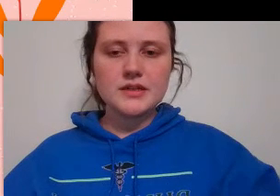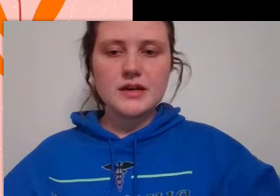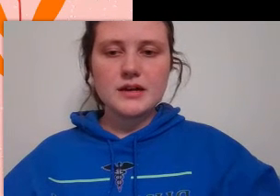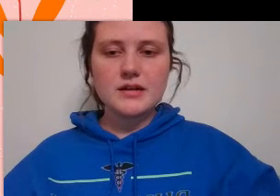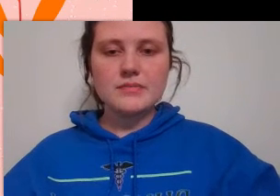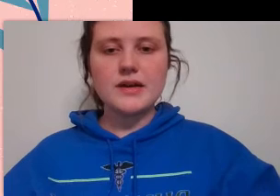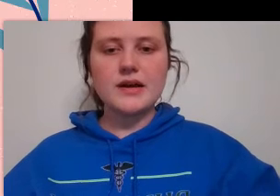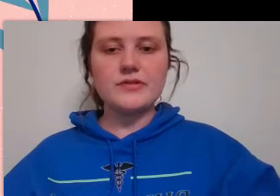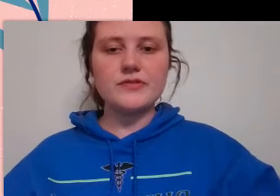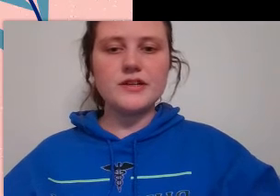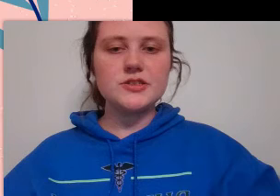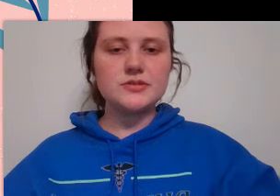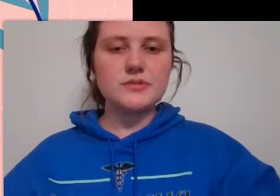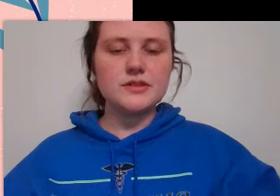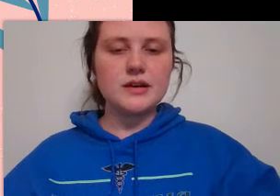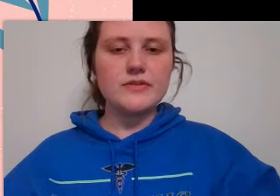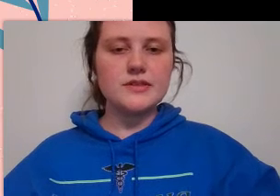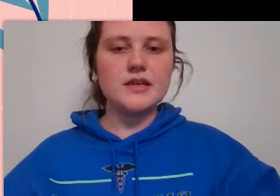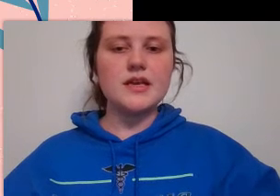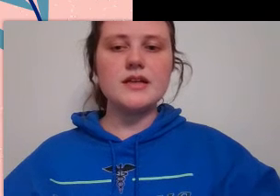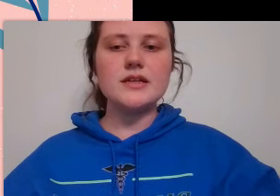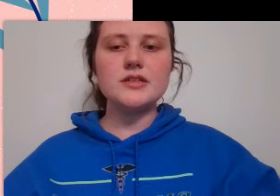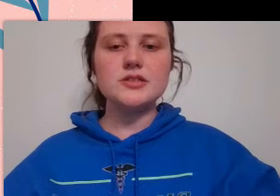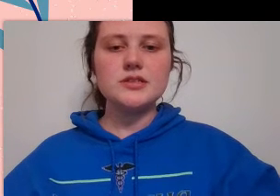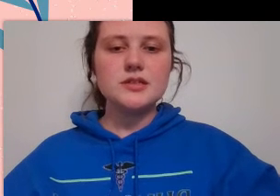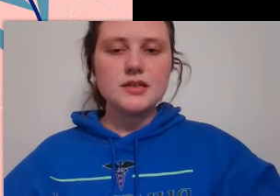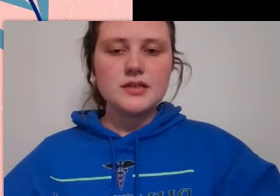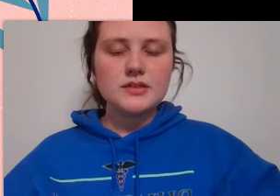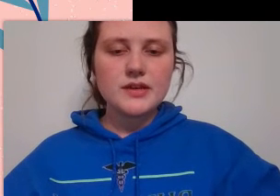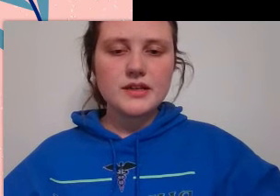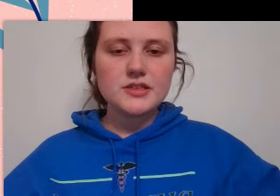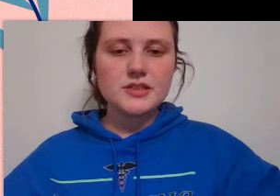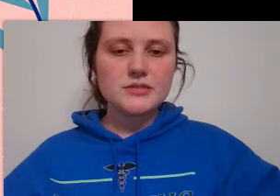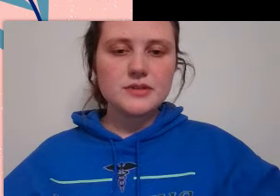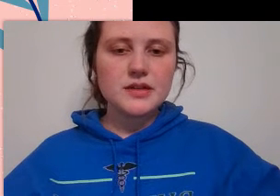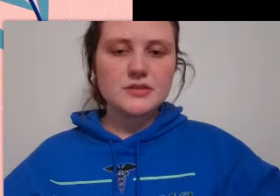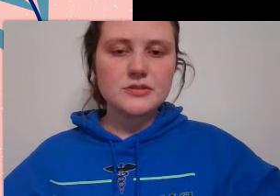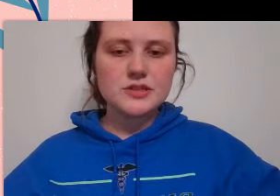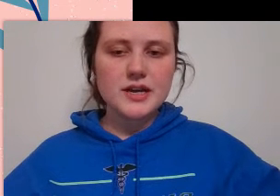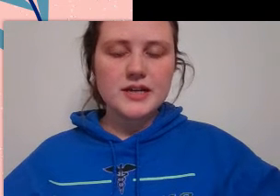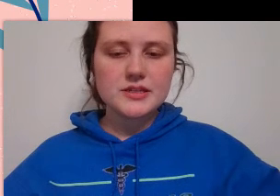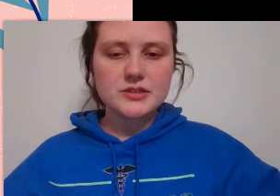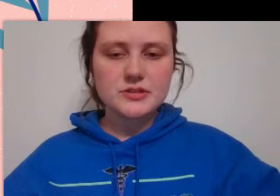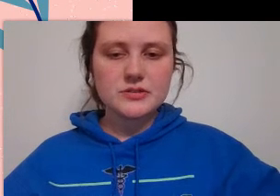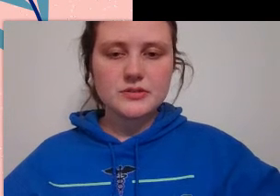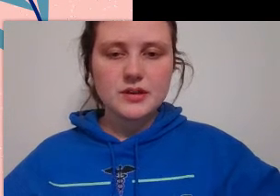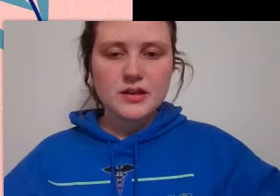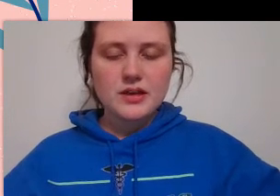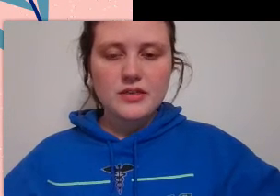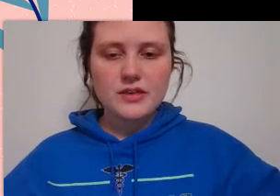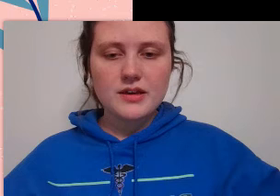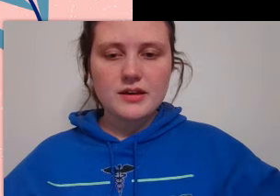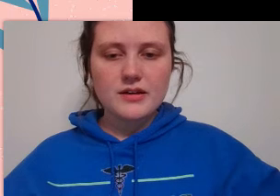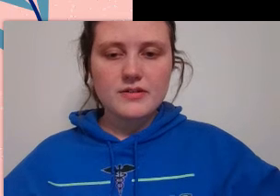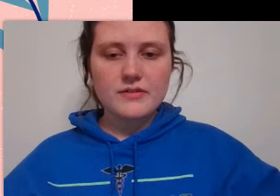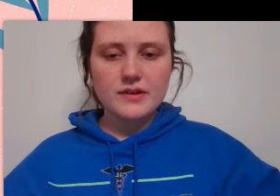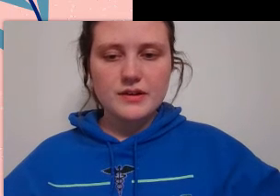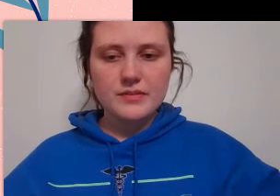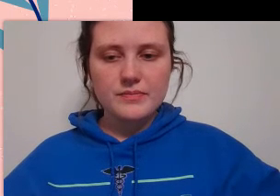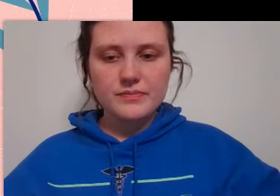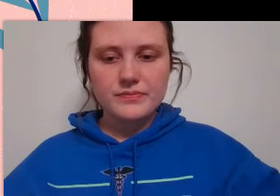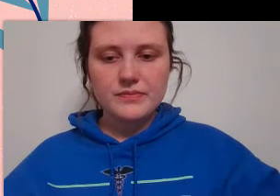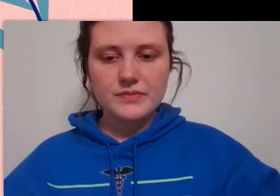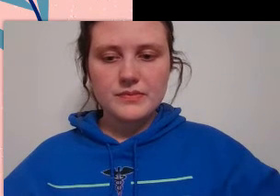next one after French was obviously English. So English is the one I told you guys to think